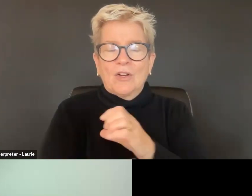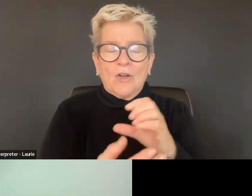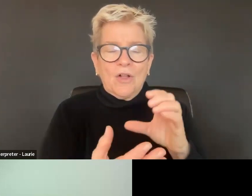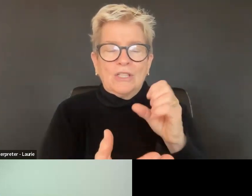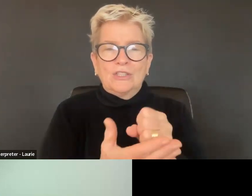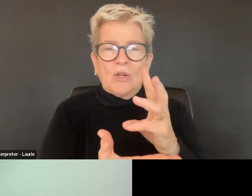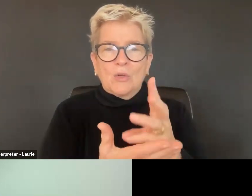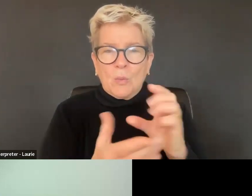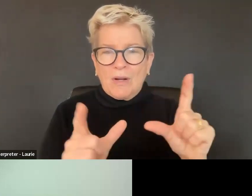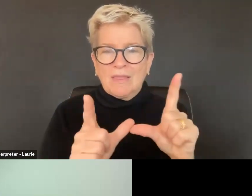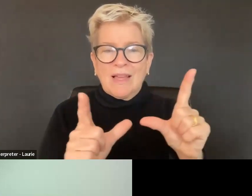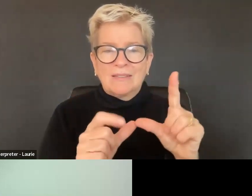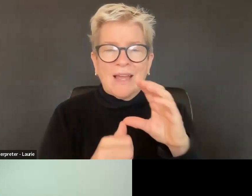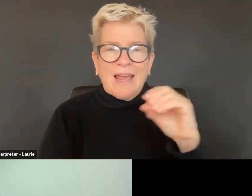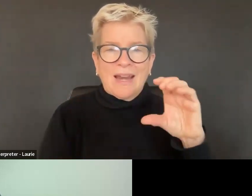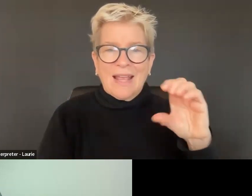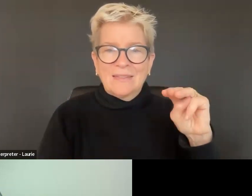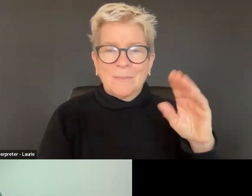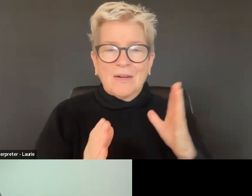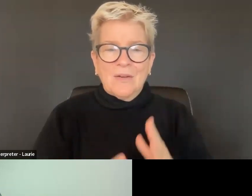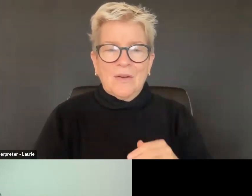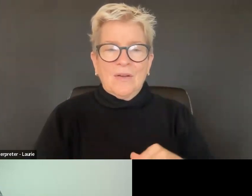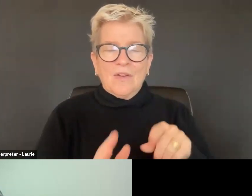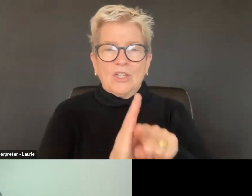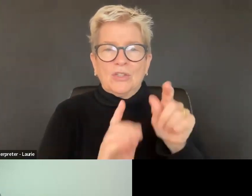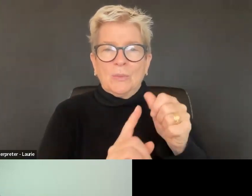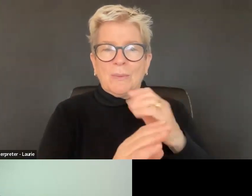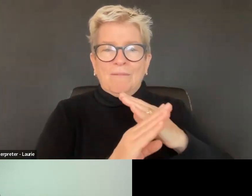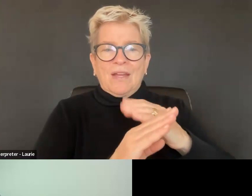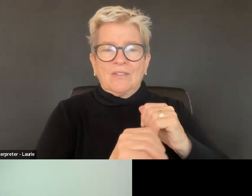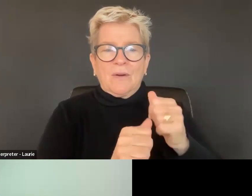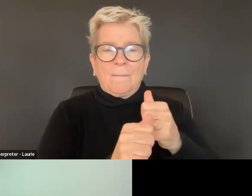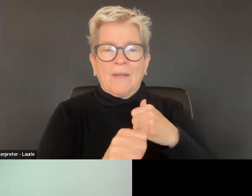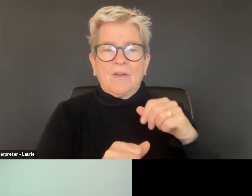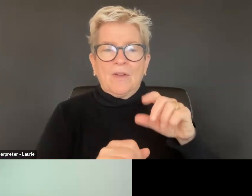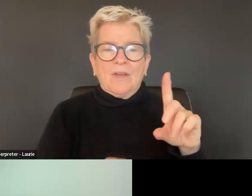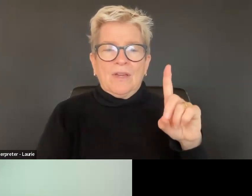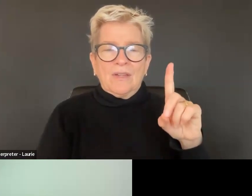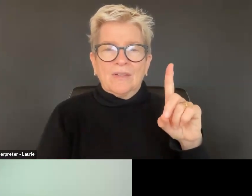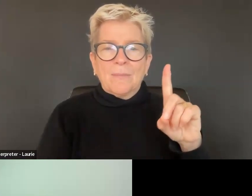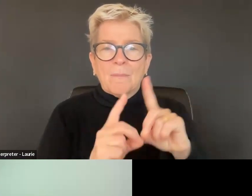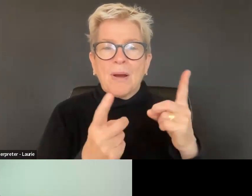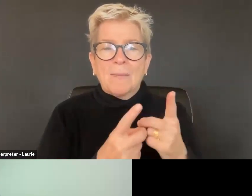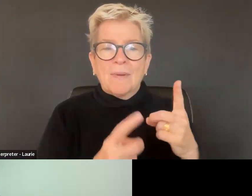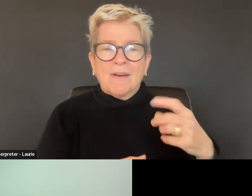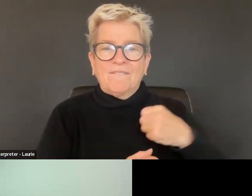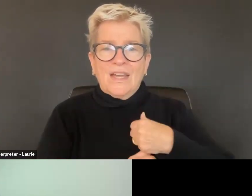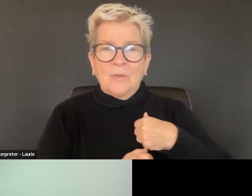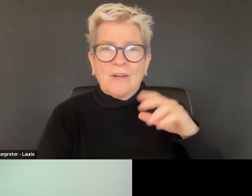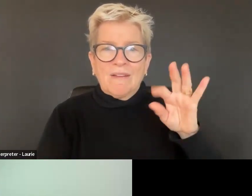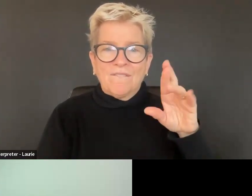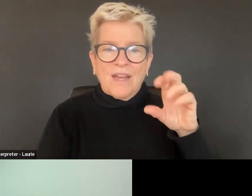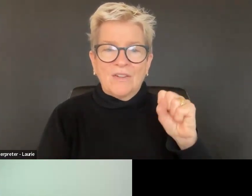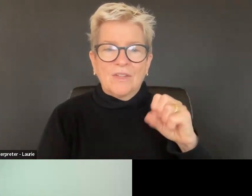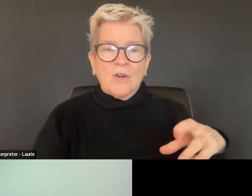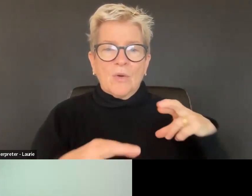manager. I am the suicide prevention program manager for the Washington State Department of Veterans Affairs. I'm also a